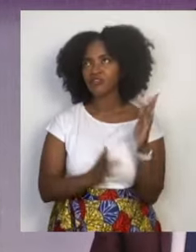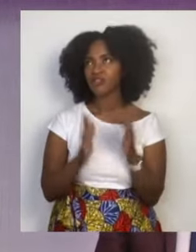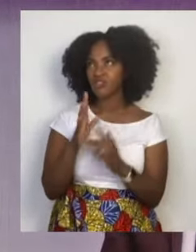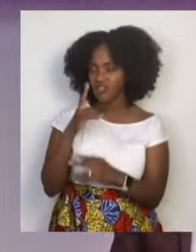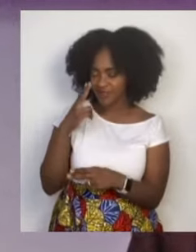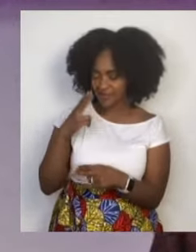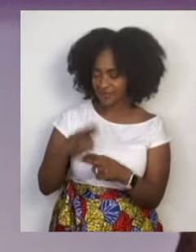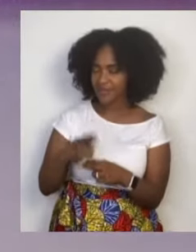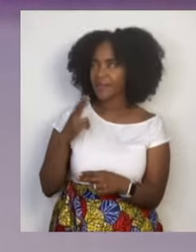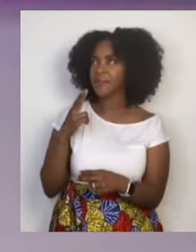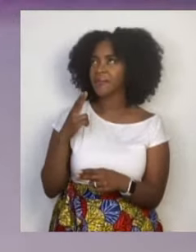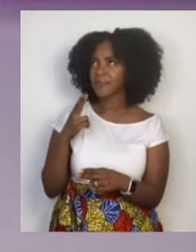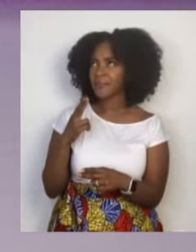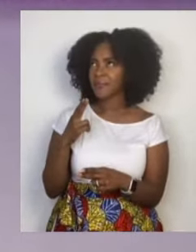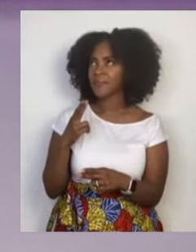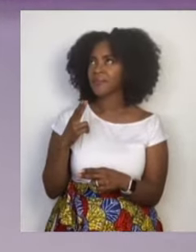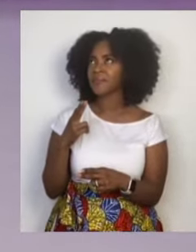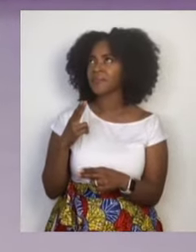name.